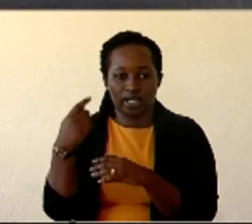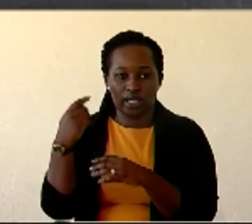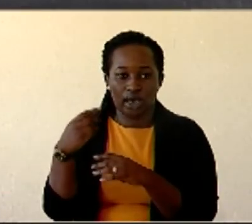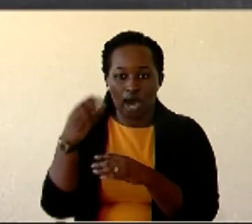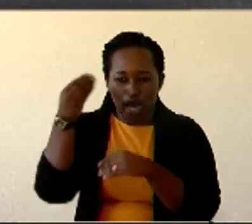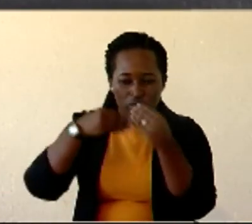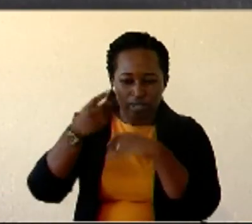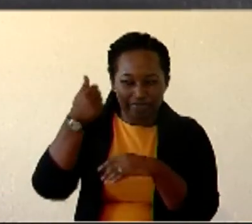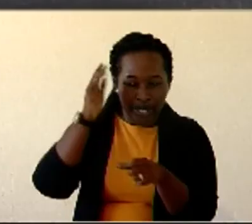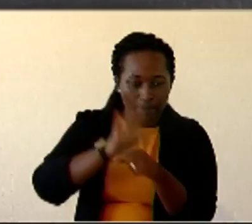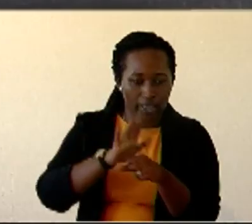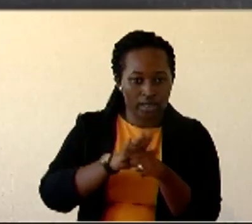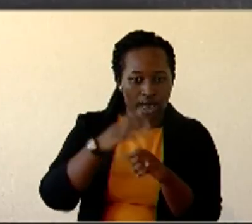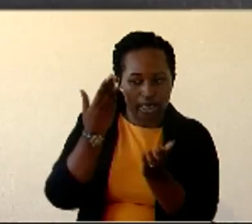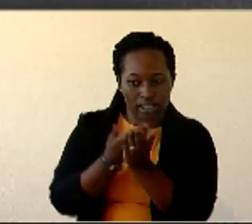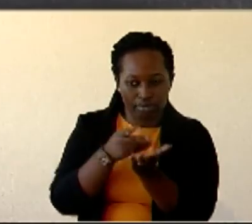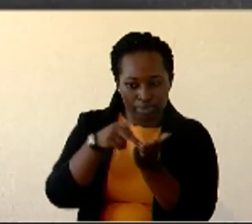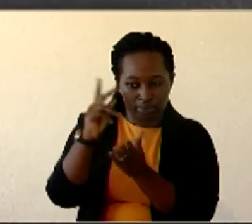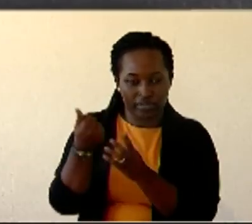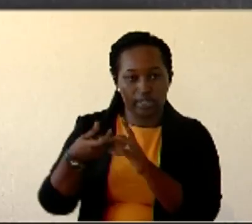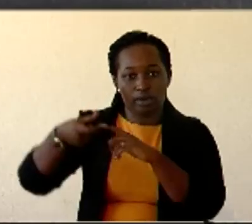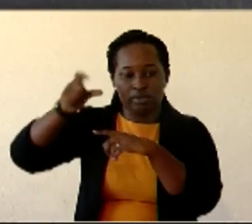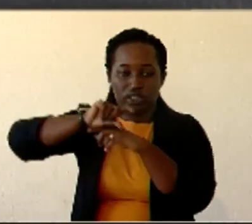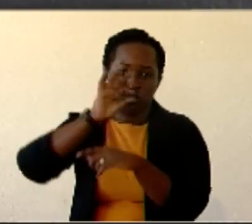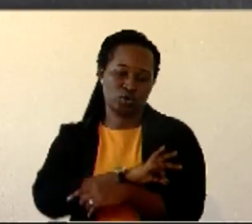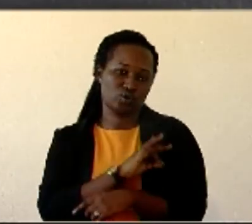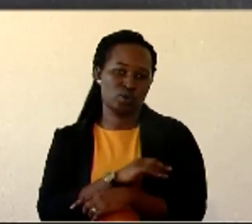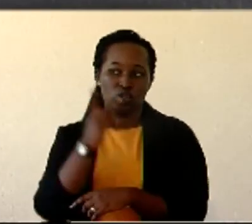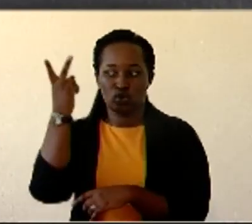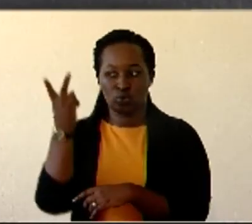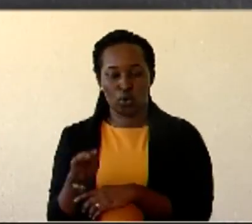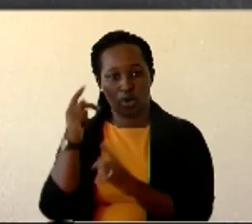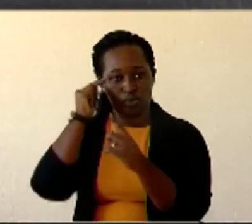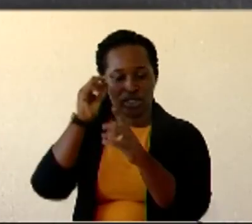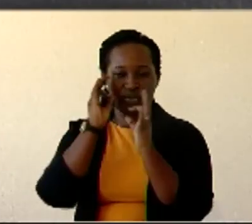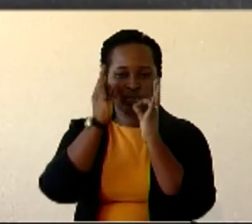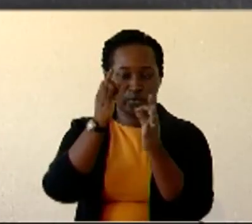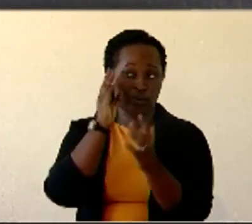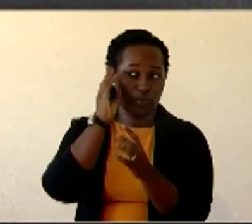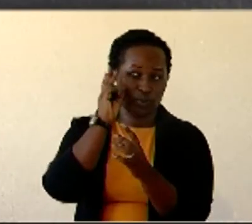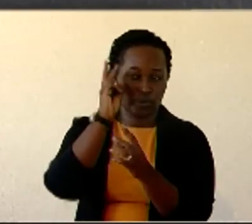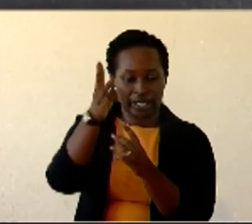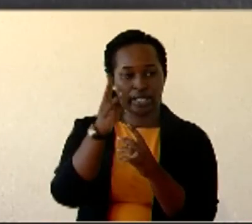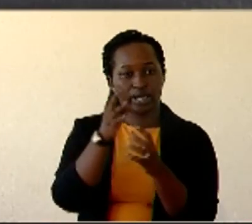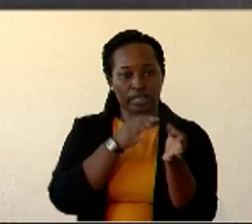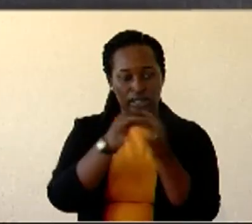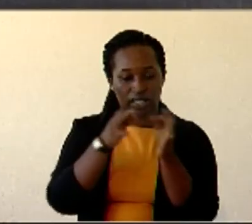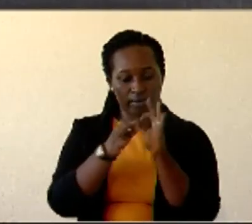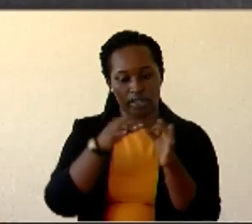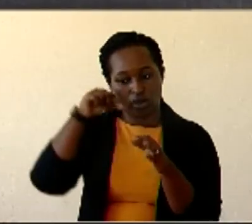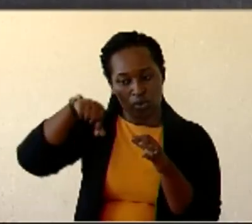and maximizes profits. So that's how these two objectives will determine the quantity supplied of a commodity by the